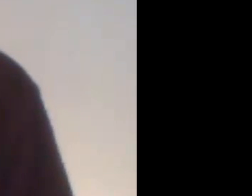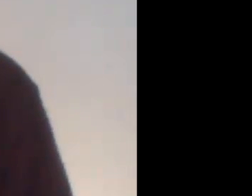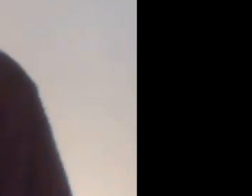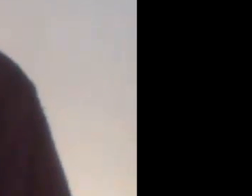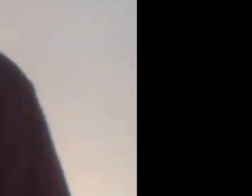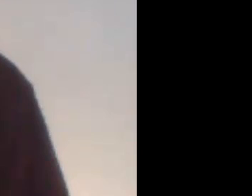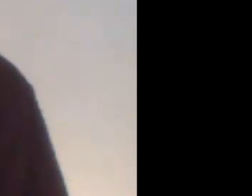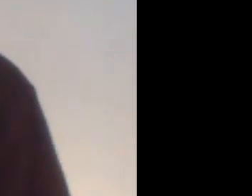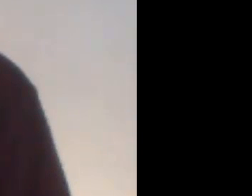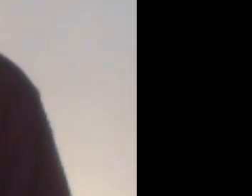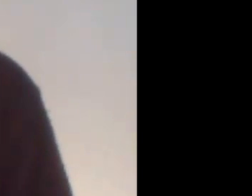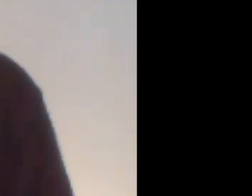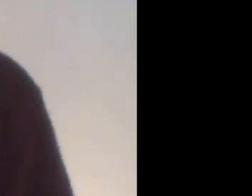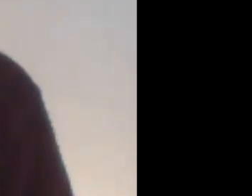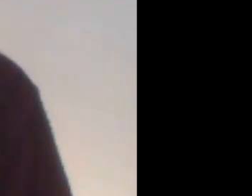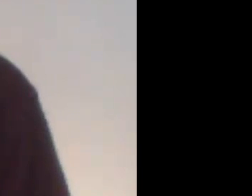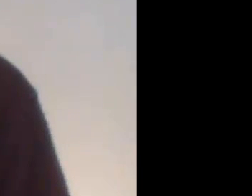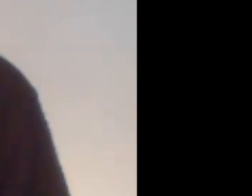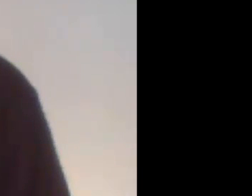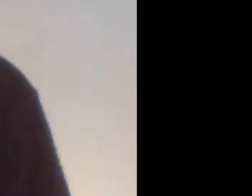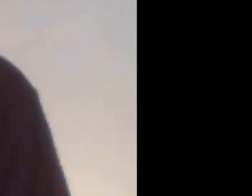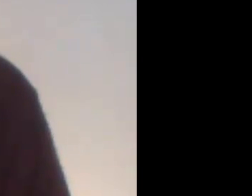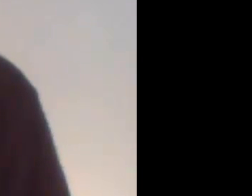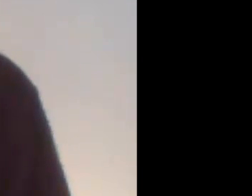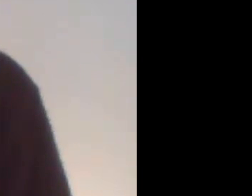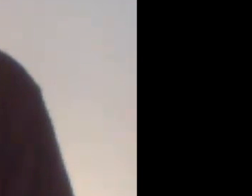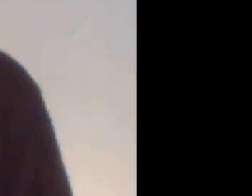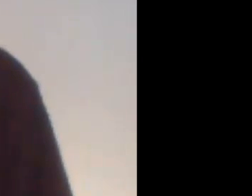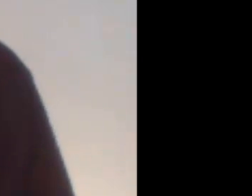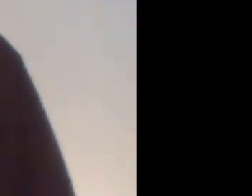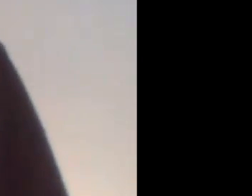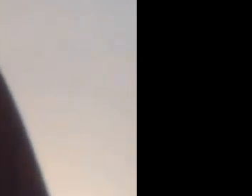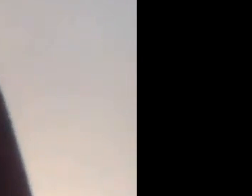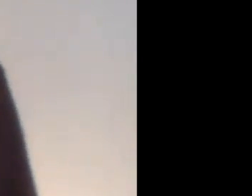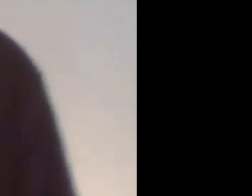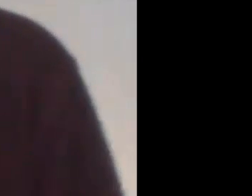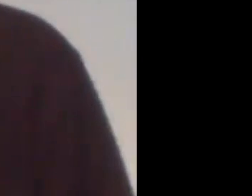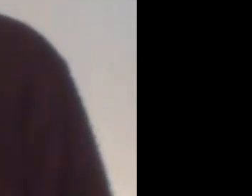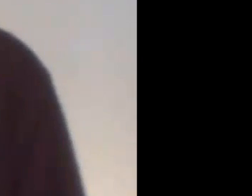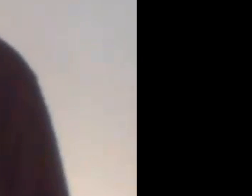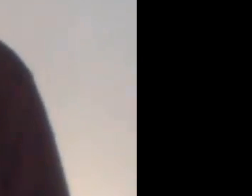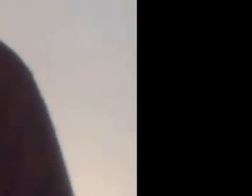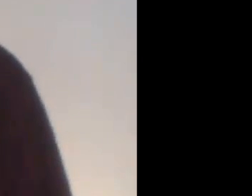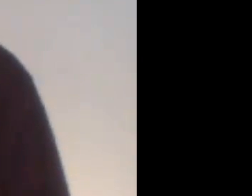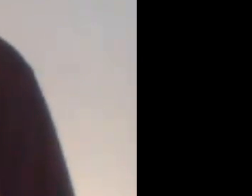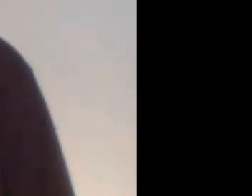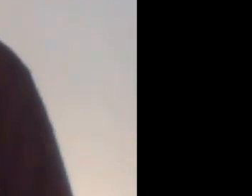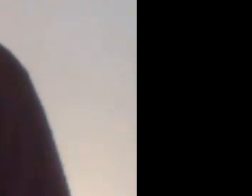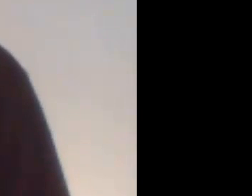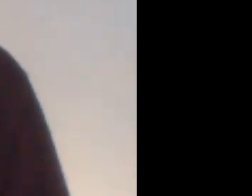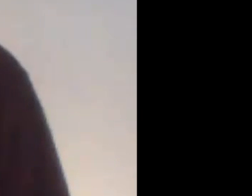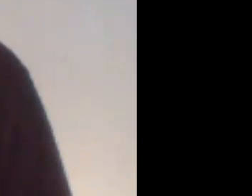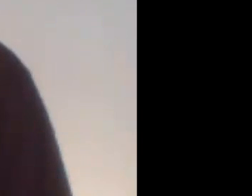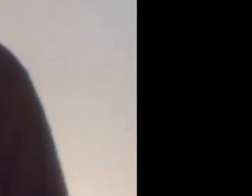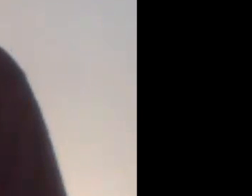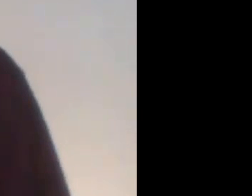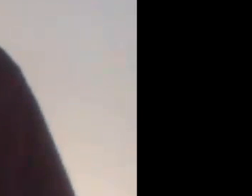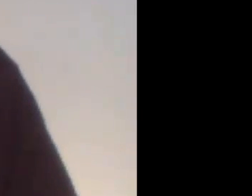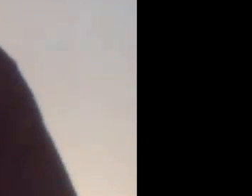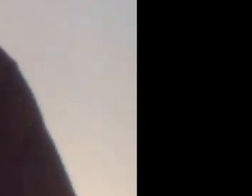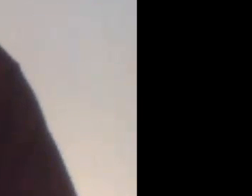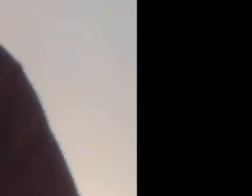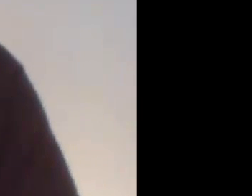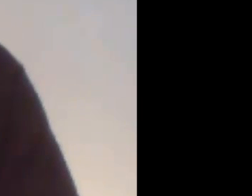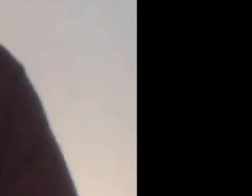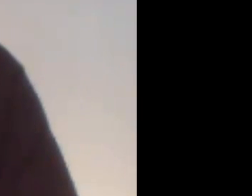me. Salut. Okay, there you hear that U sound. That sound which is, you don't make